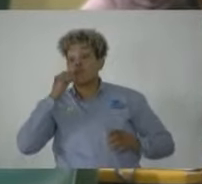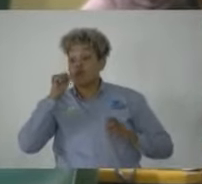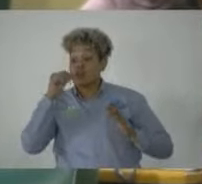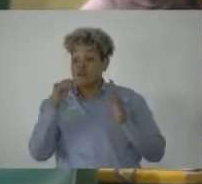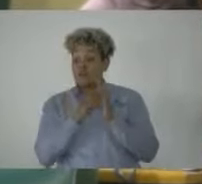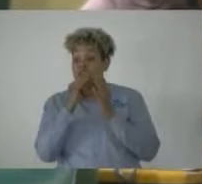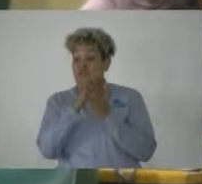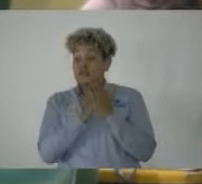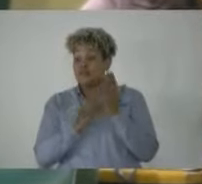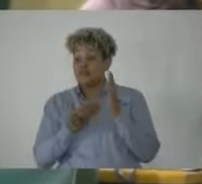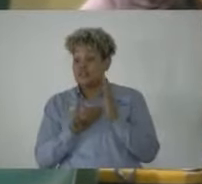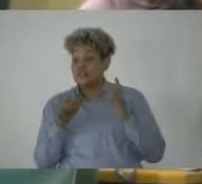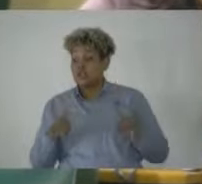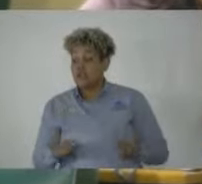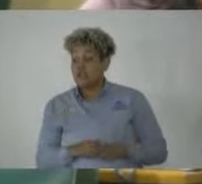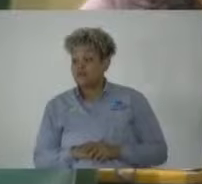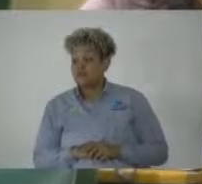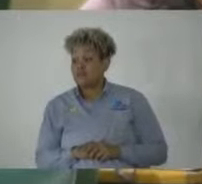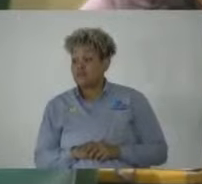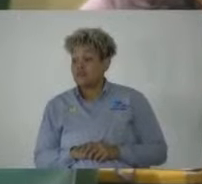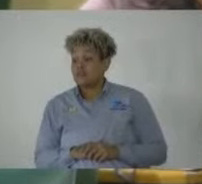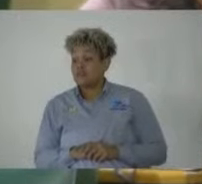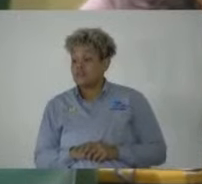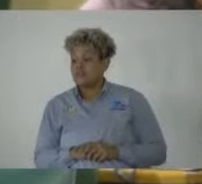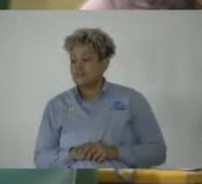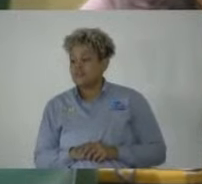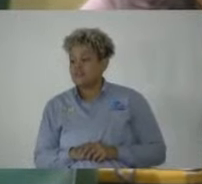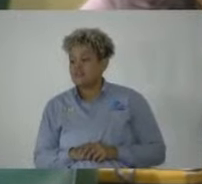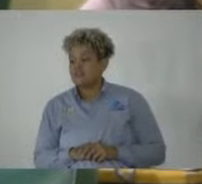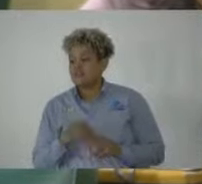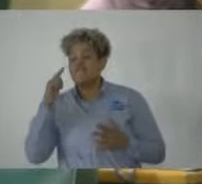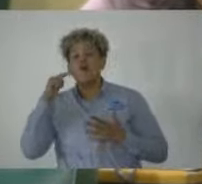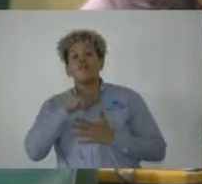list, Madam Speaker, with respect to the other,